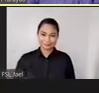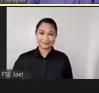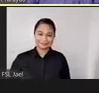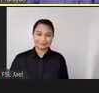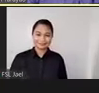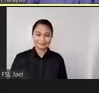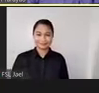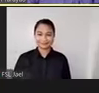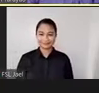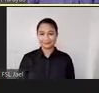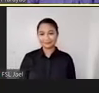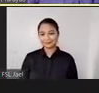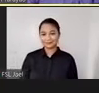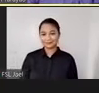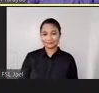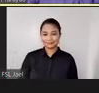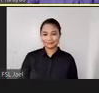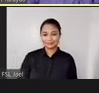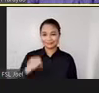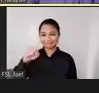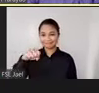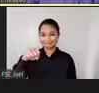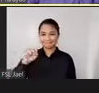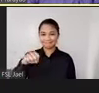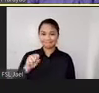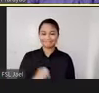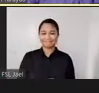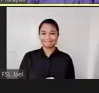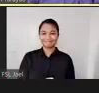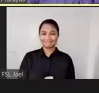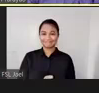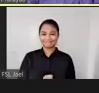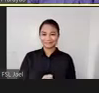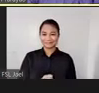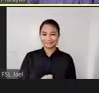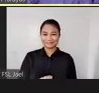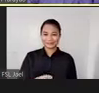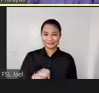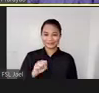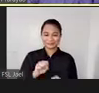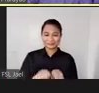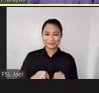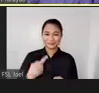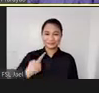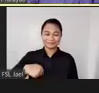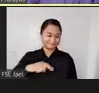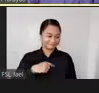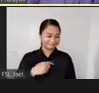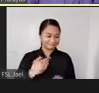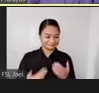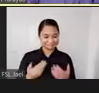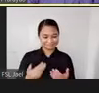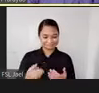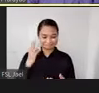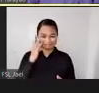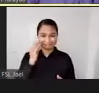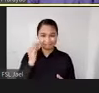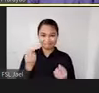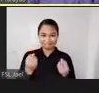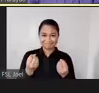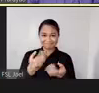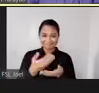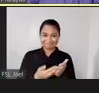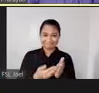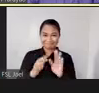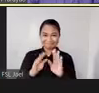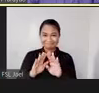many occasions, our children do not listen to us. But the fact is, they are always watching us. So it is our